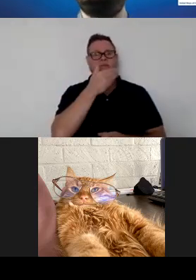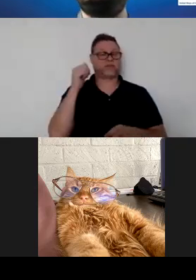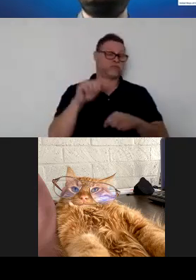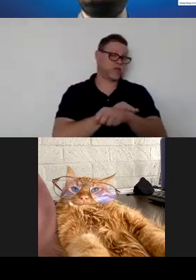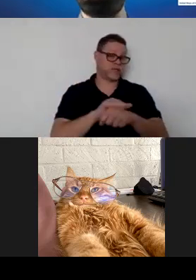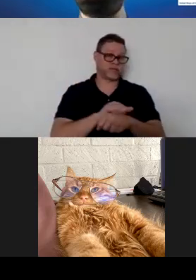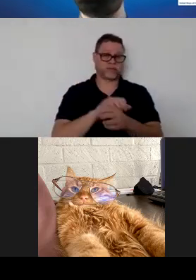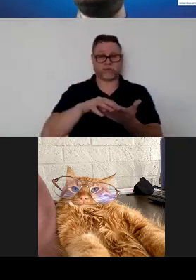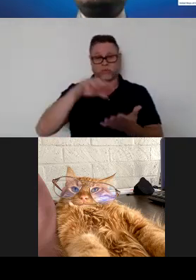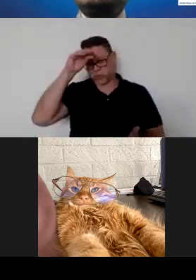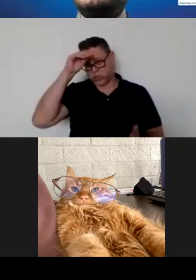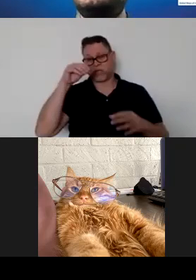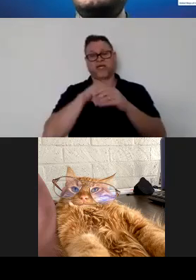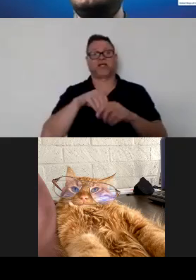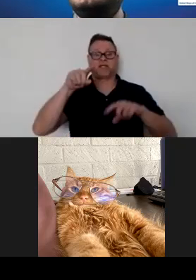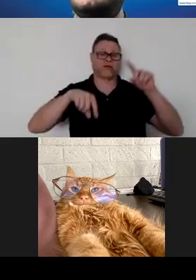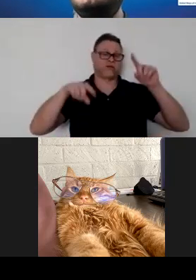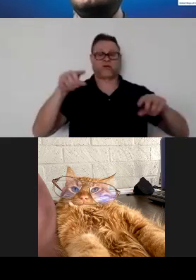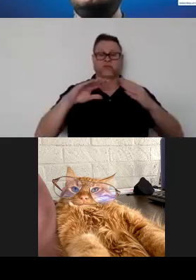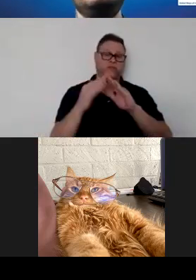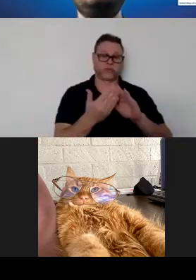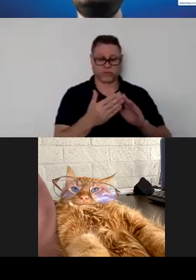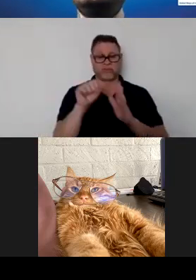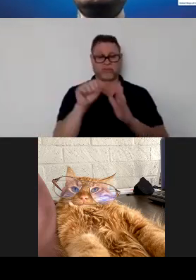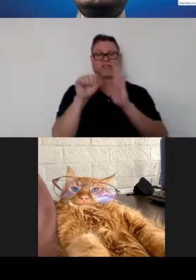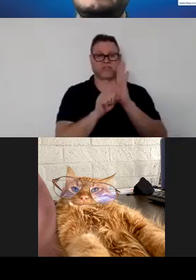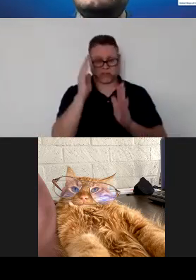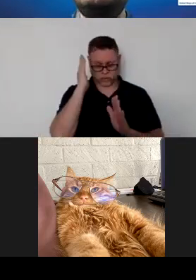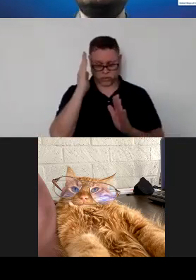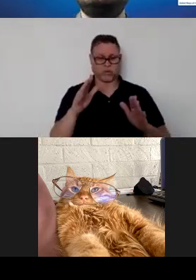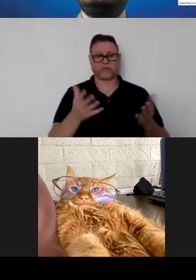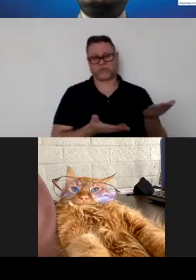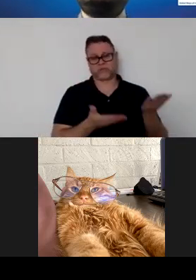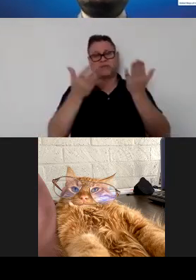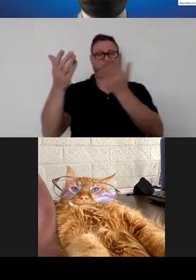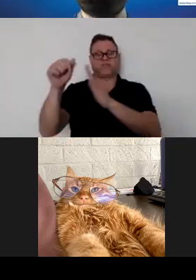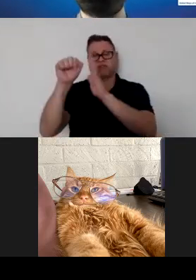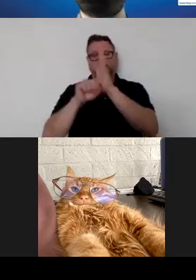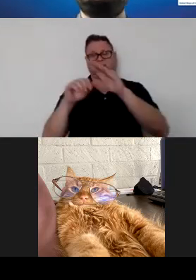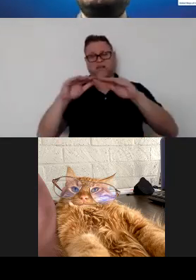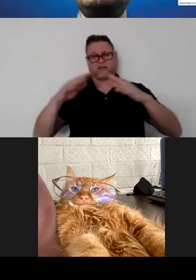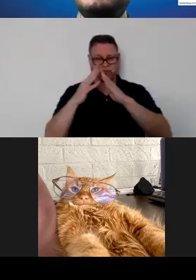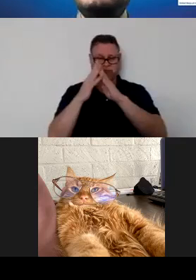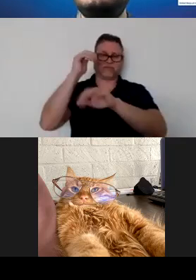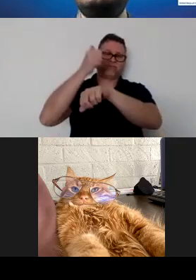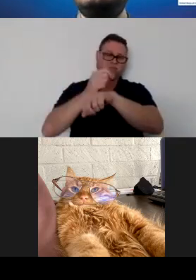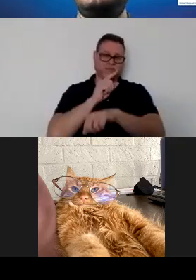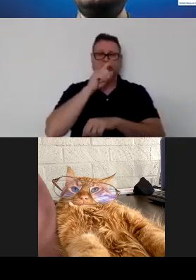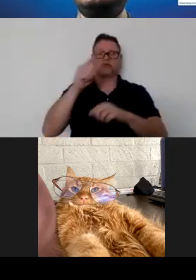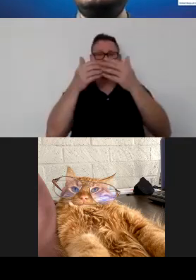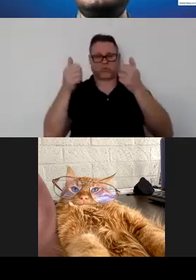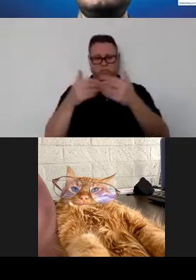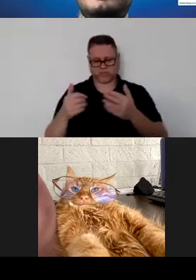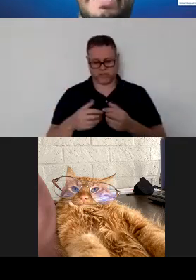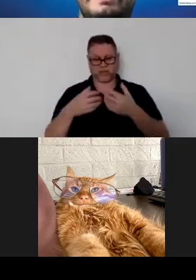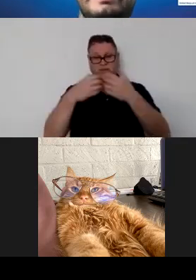that we're learning in our diverse community in our state are going to be taken to the state level and implemented to truly break down the silos